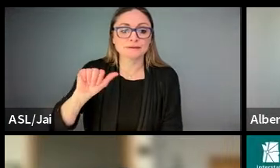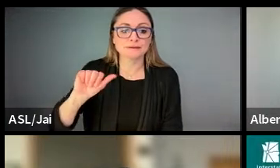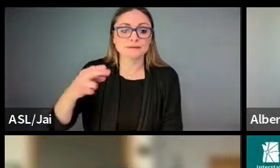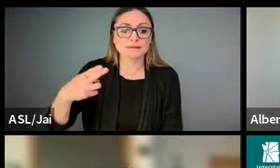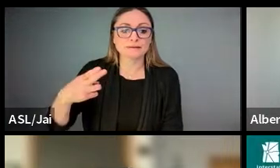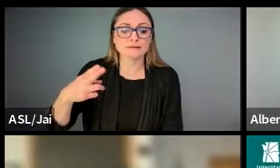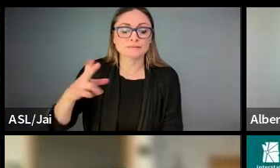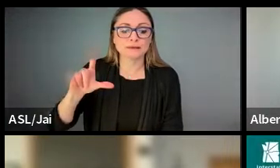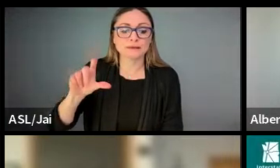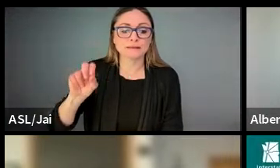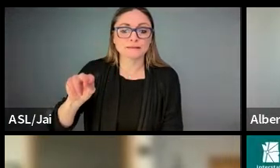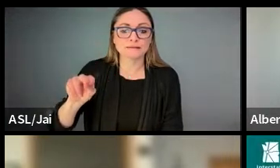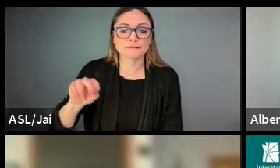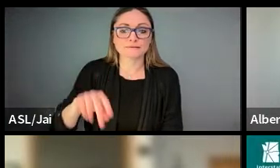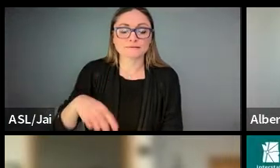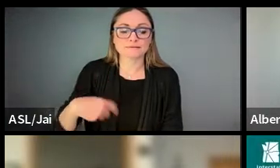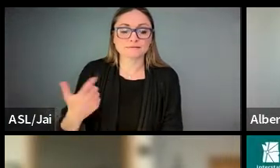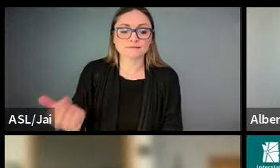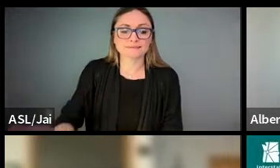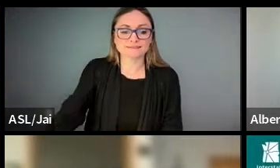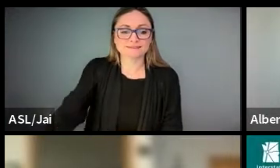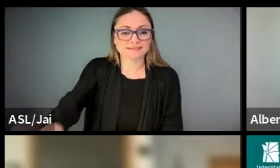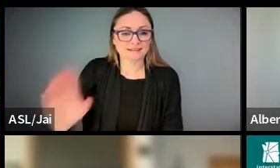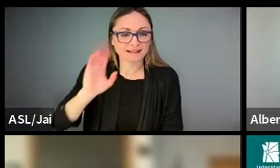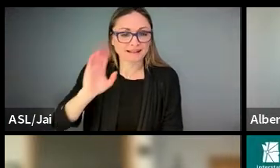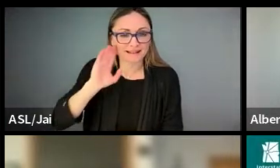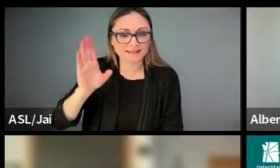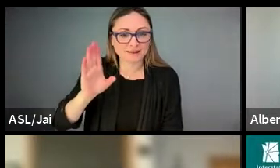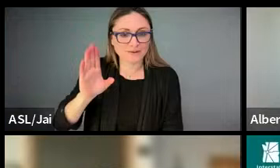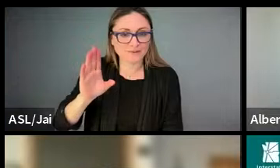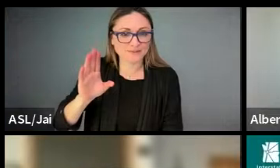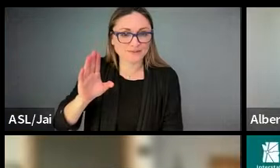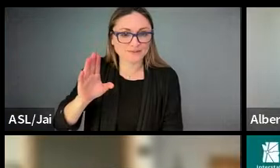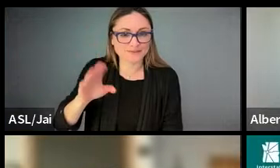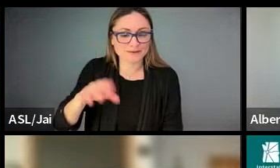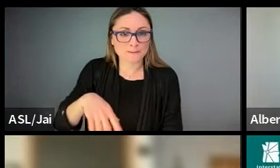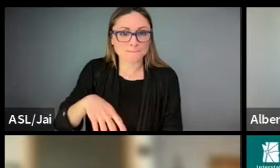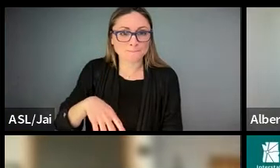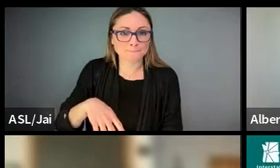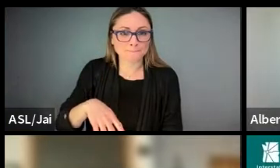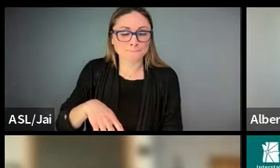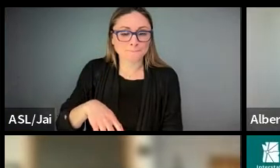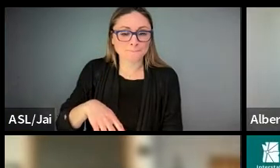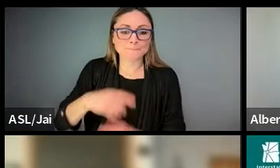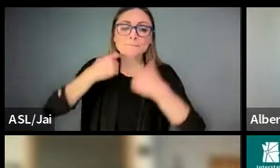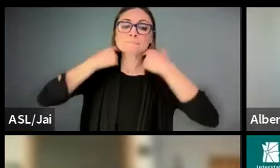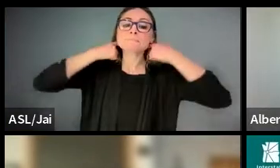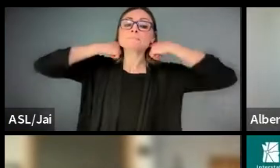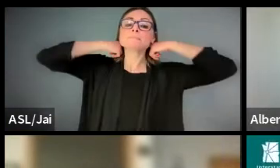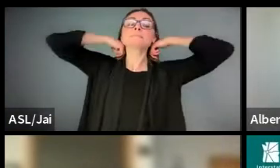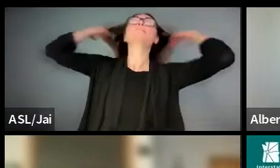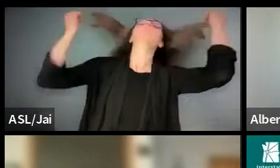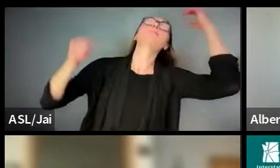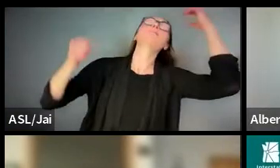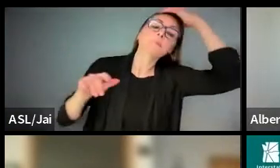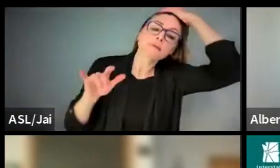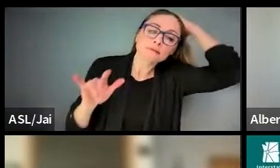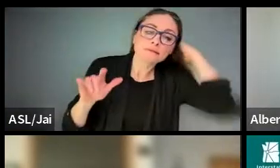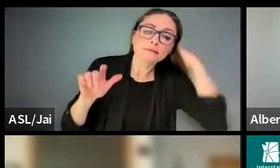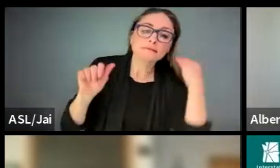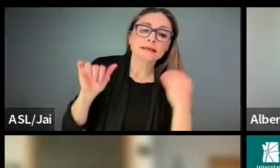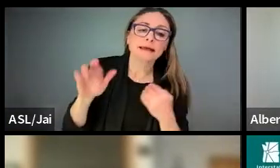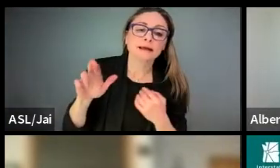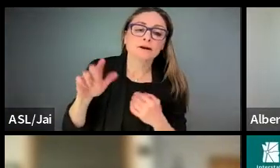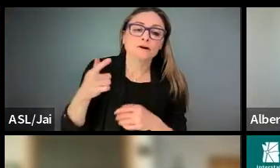Hello, everybody. There I am. I pop up by Malin Clements. I'm on the RBR design